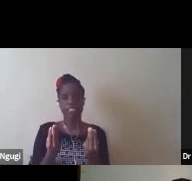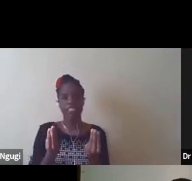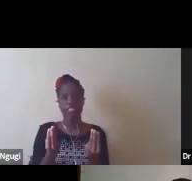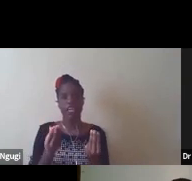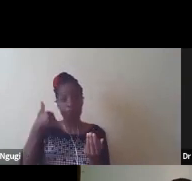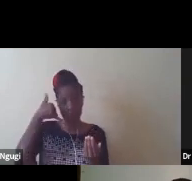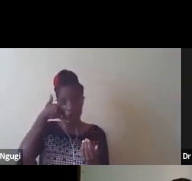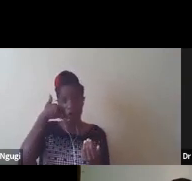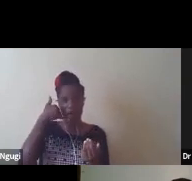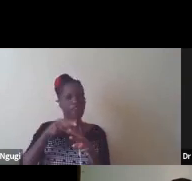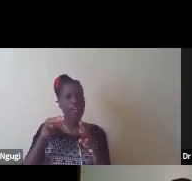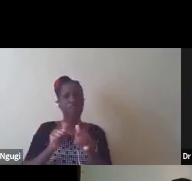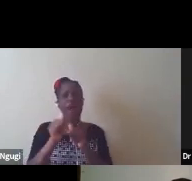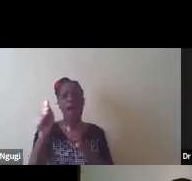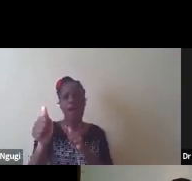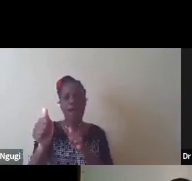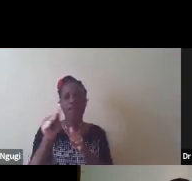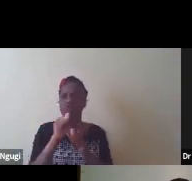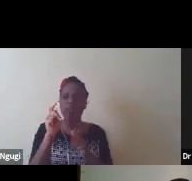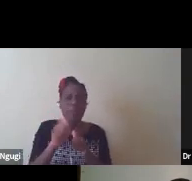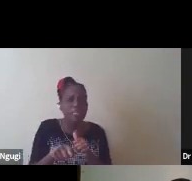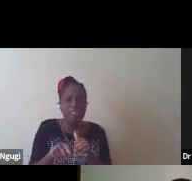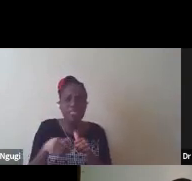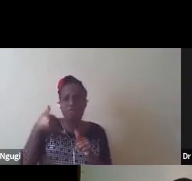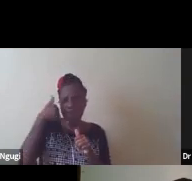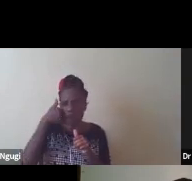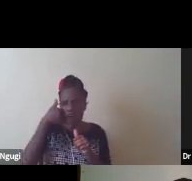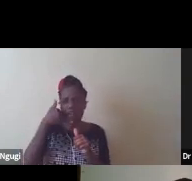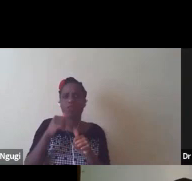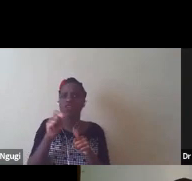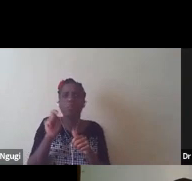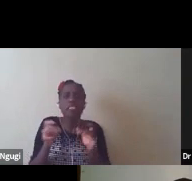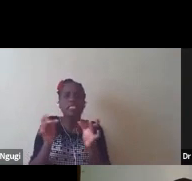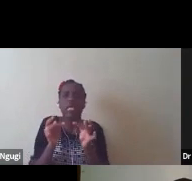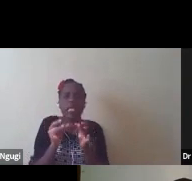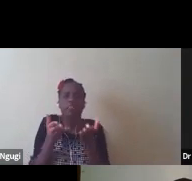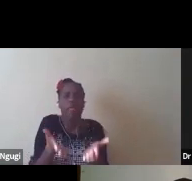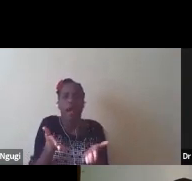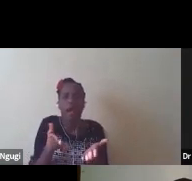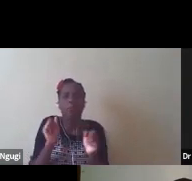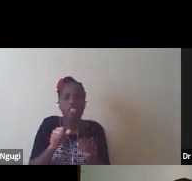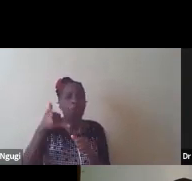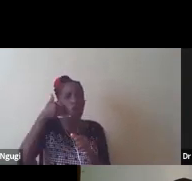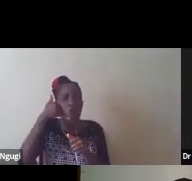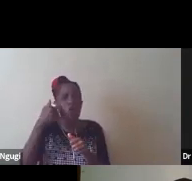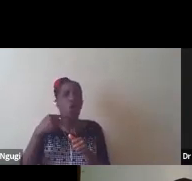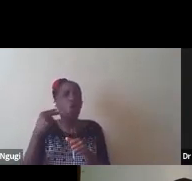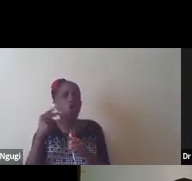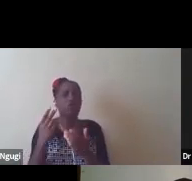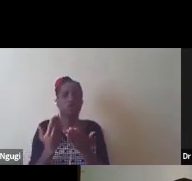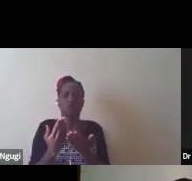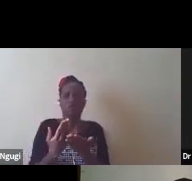telephone goes very far. And some of these trainings can be done on telephone without necessarily linking